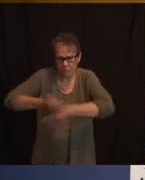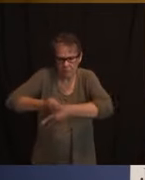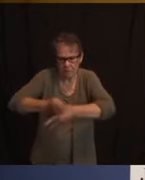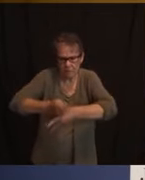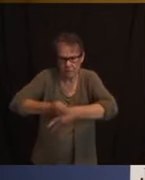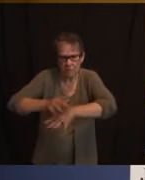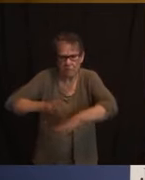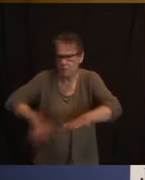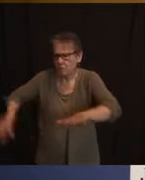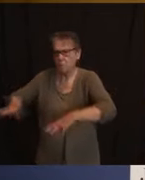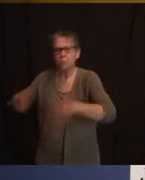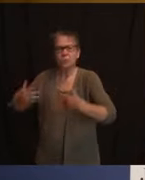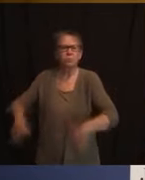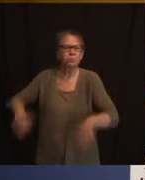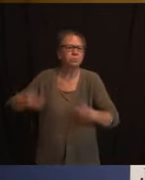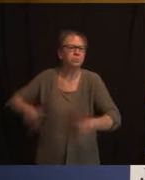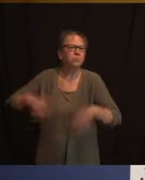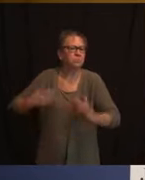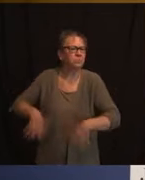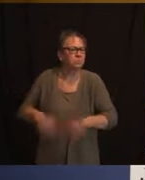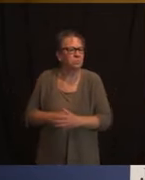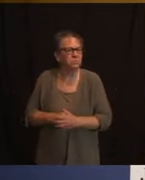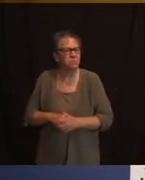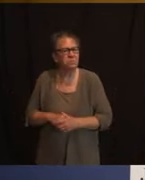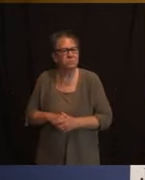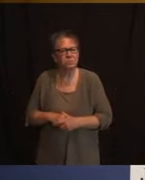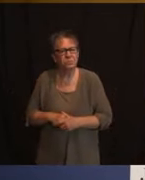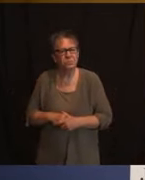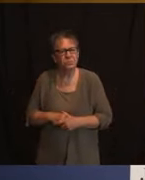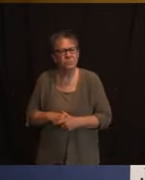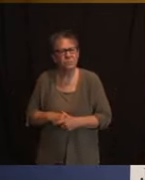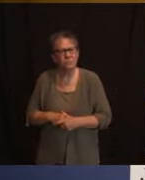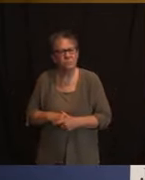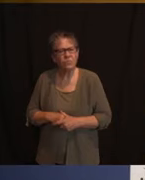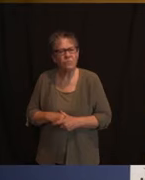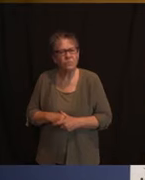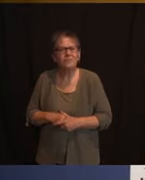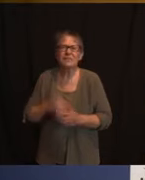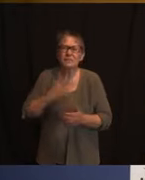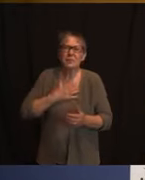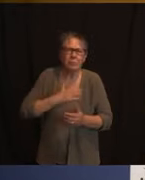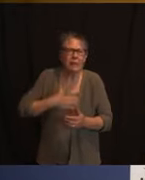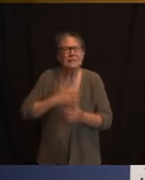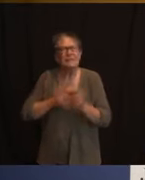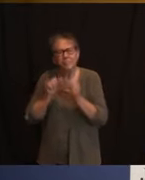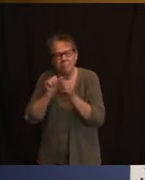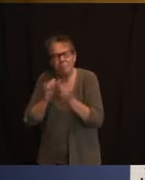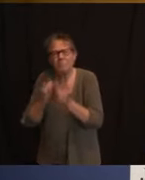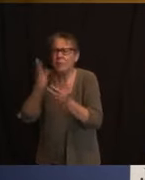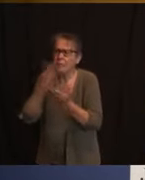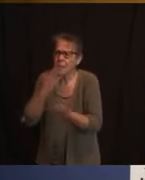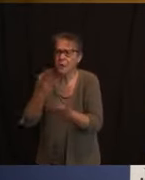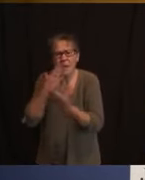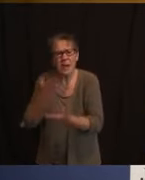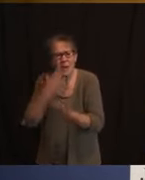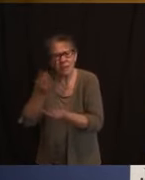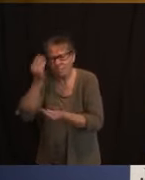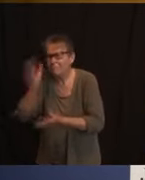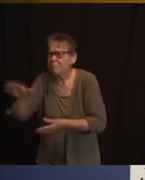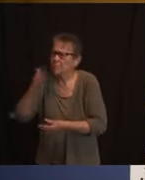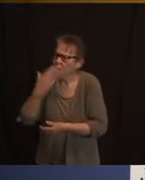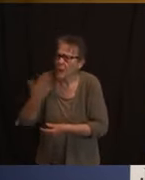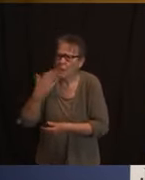all the frontline medical and hospital workers by supporting them in any way you can, whether it's donating toward a local restaurant,